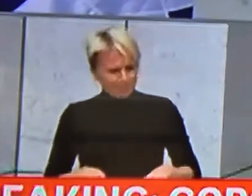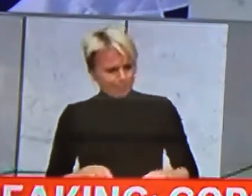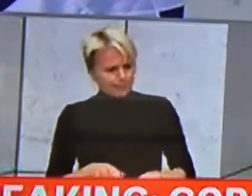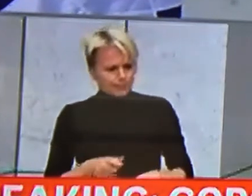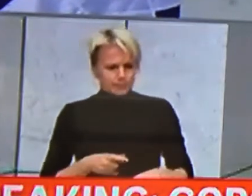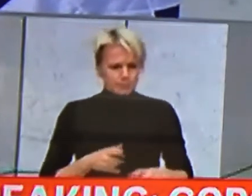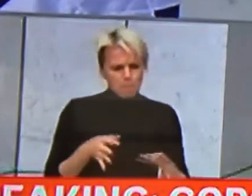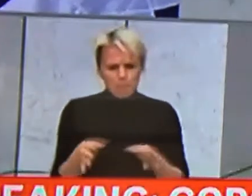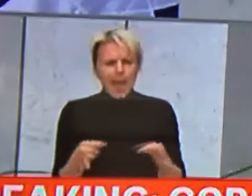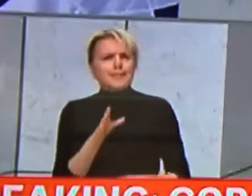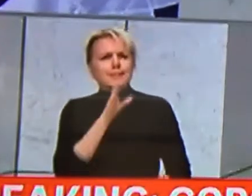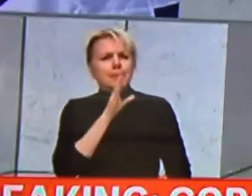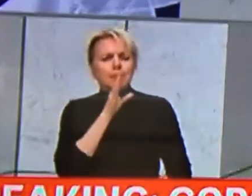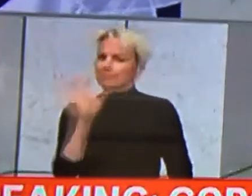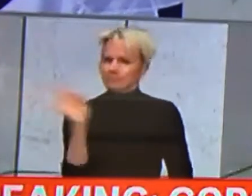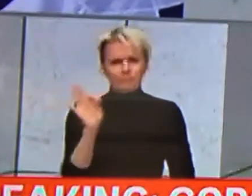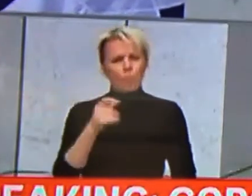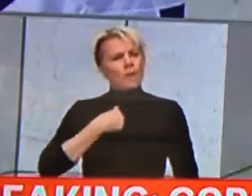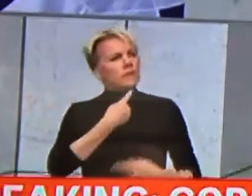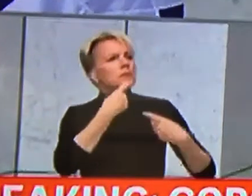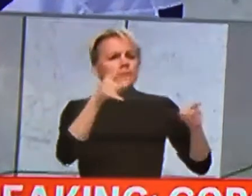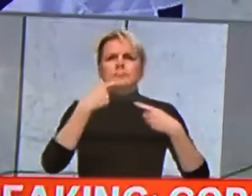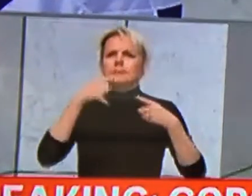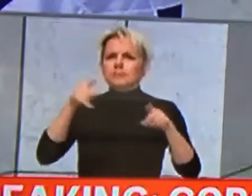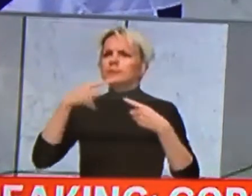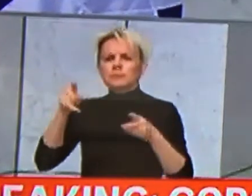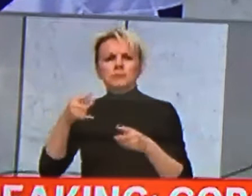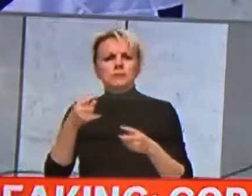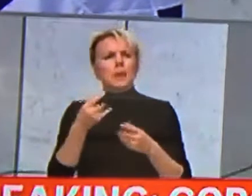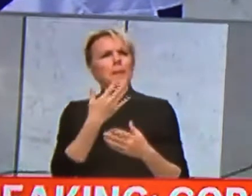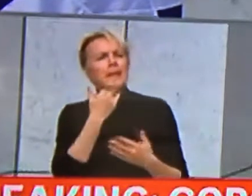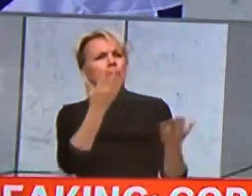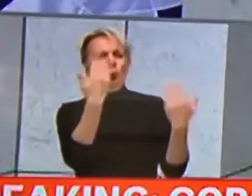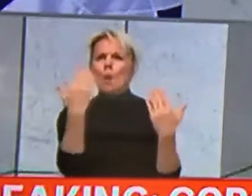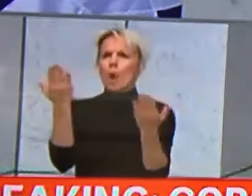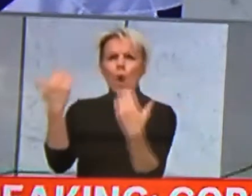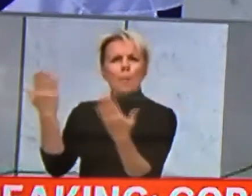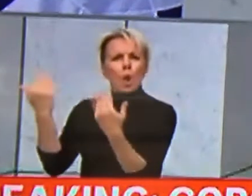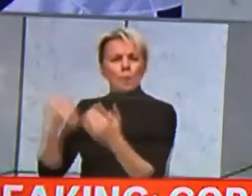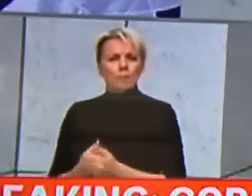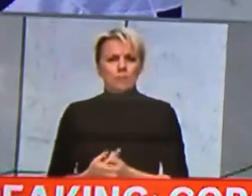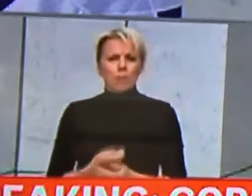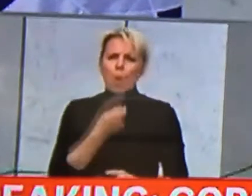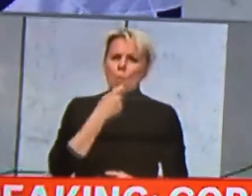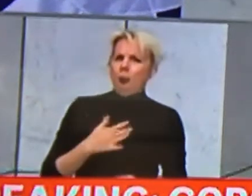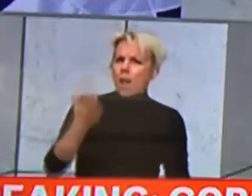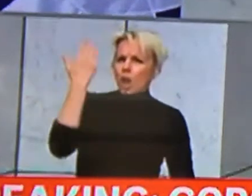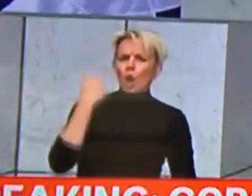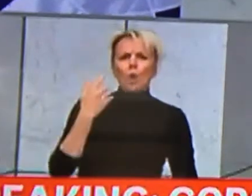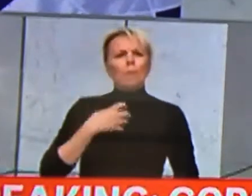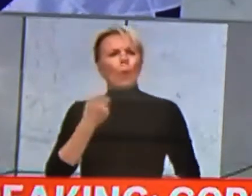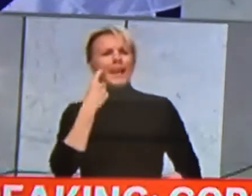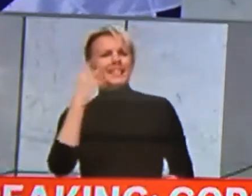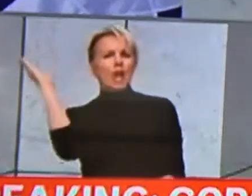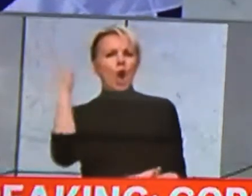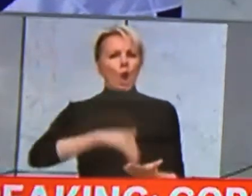able to get back over the last several months, they've been able to come back under much more convenient arrangements. Now it is